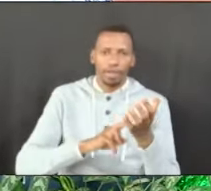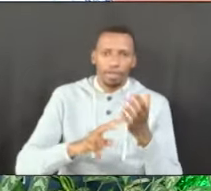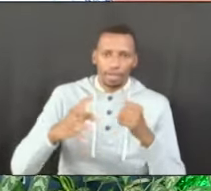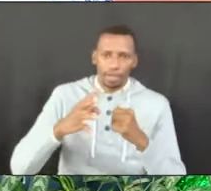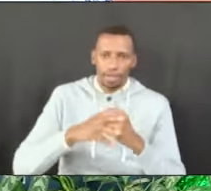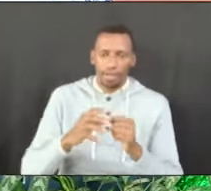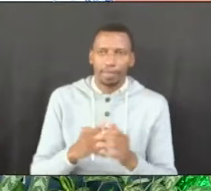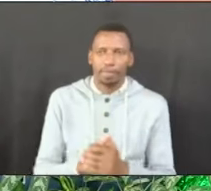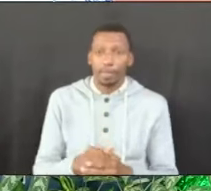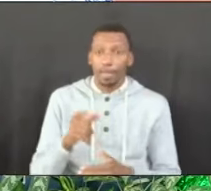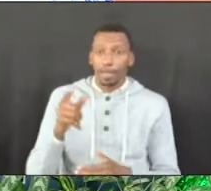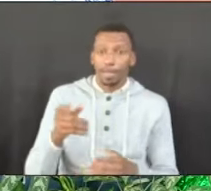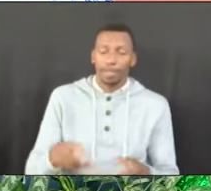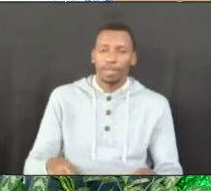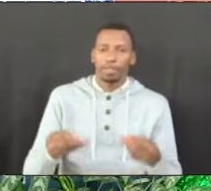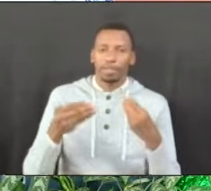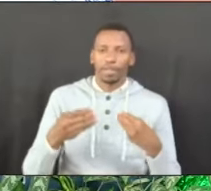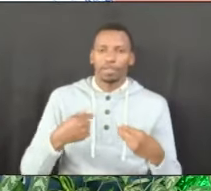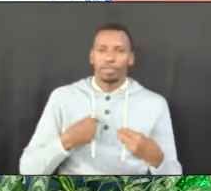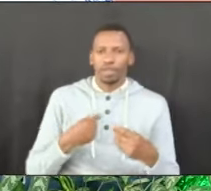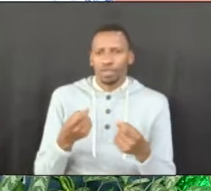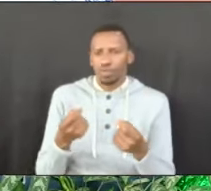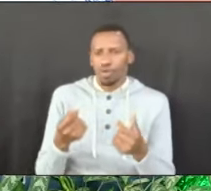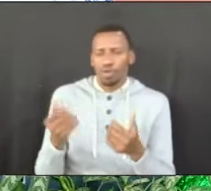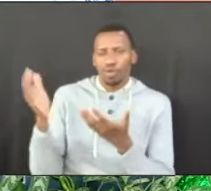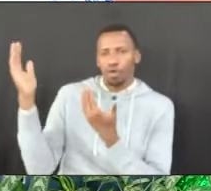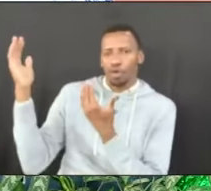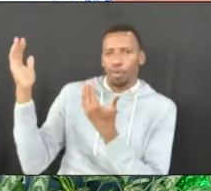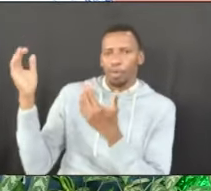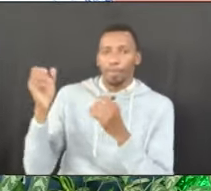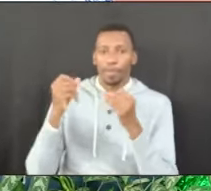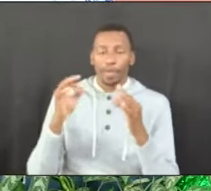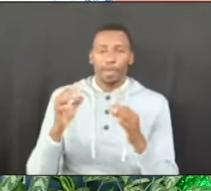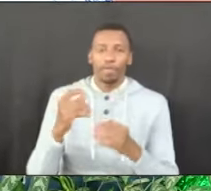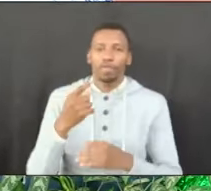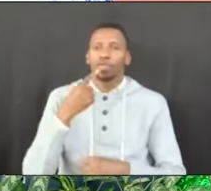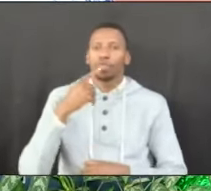This gives me a little hope. If the 144,000 ningumu,